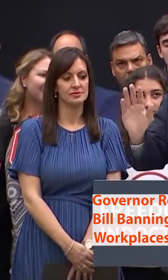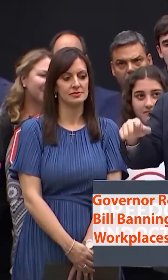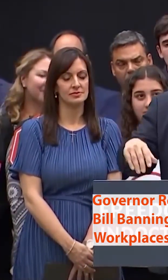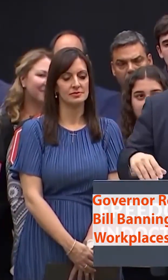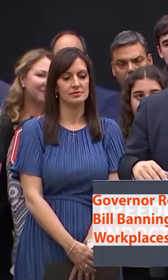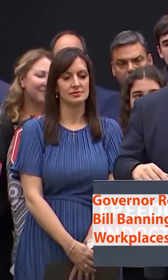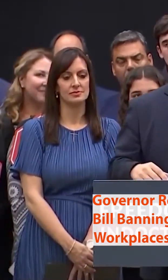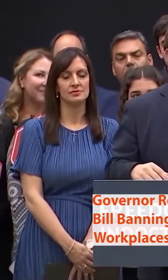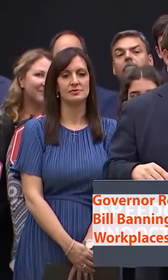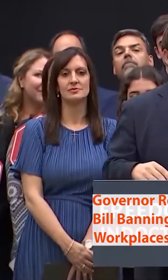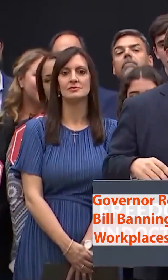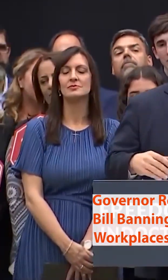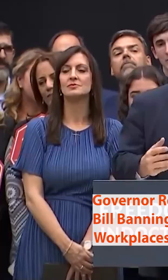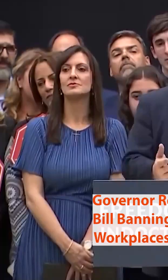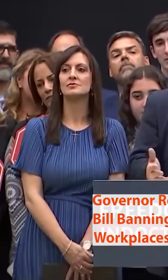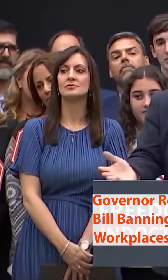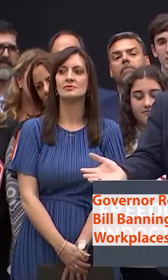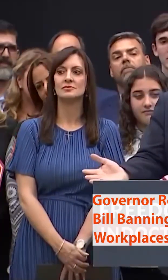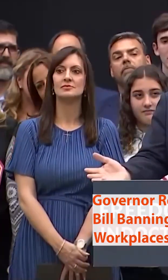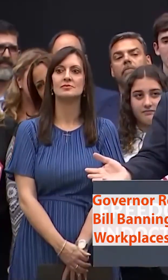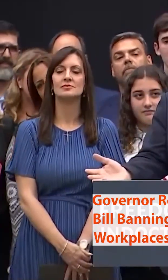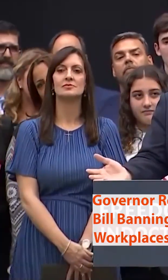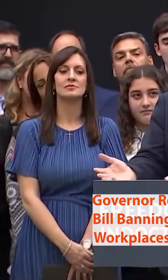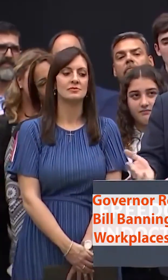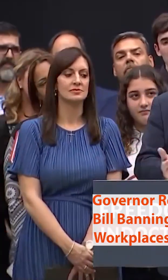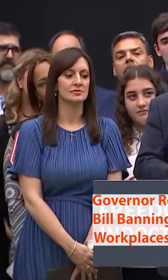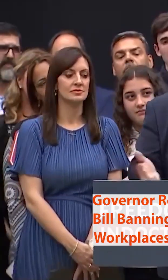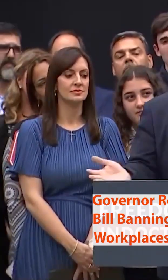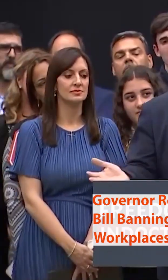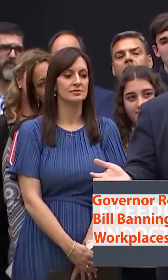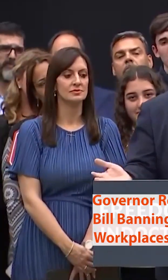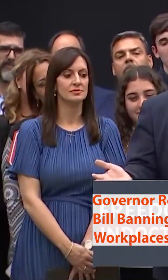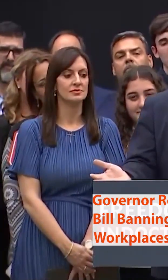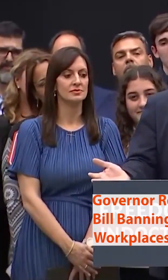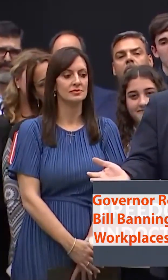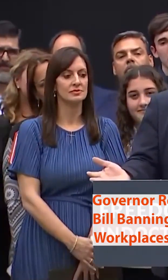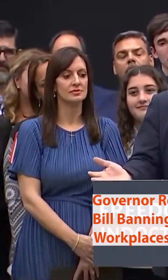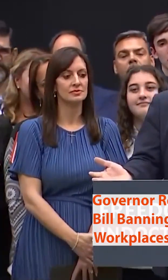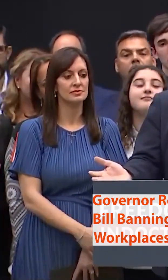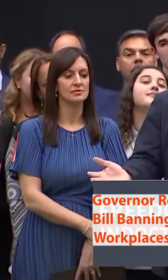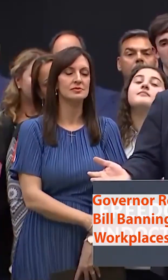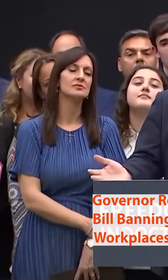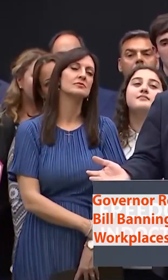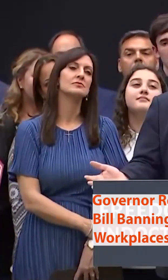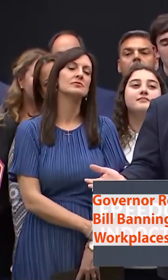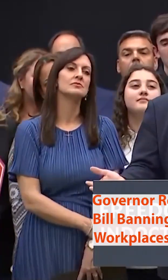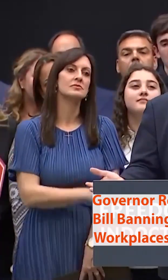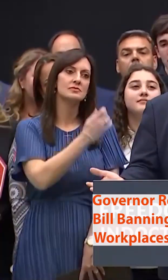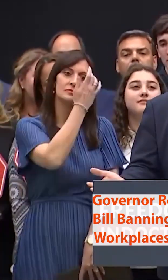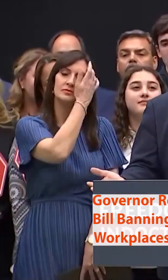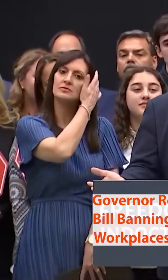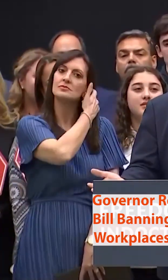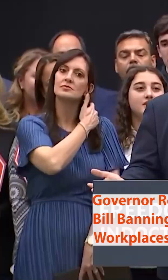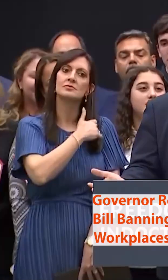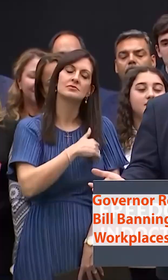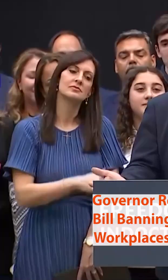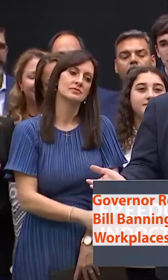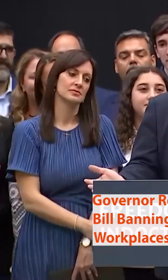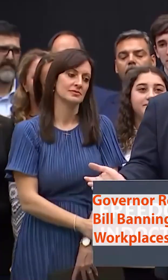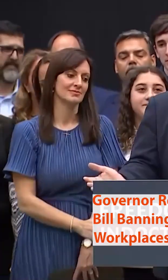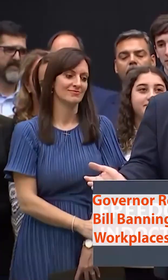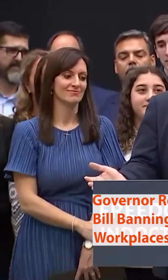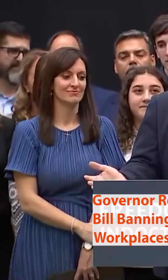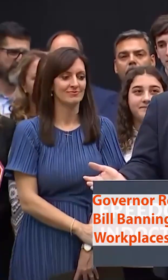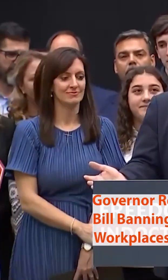don't get involved in this. And what are we supposed to do? Just let these ideologies overtake our entire education